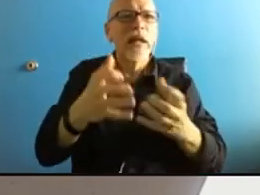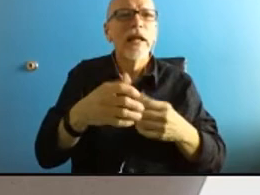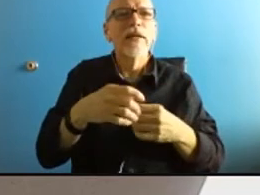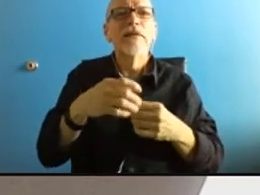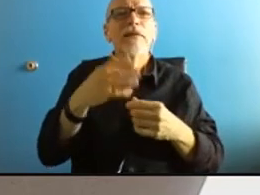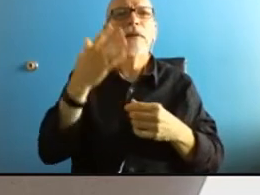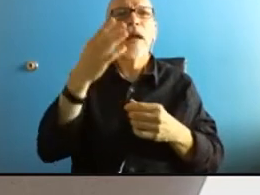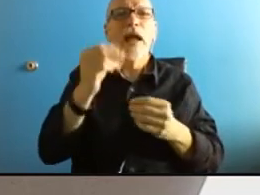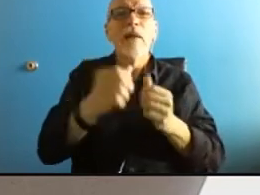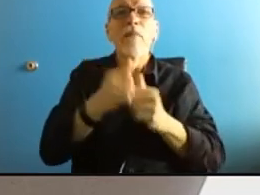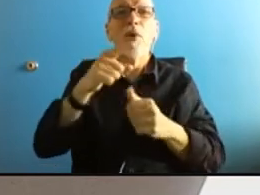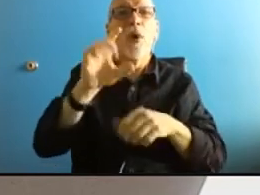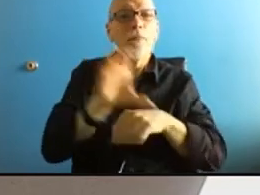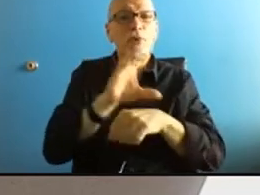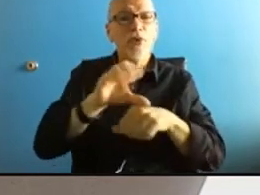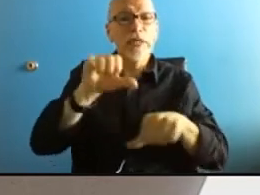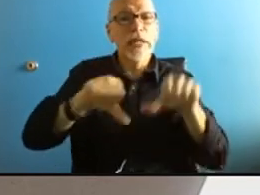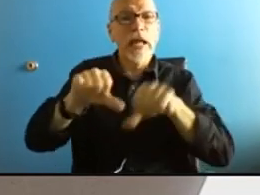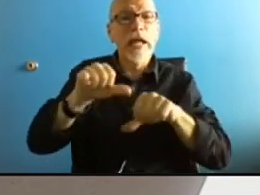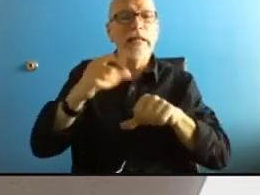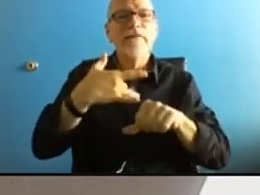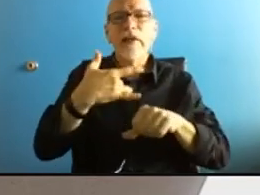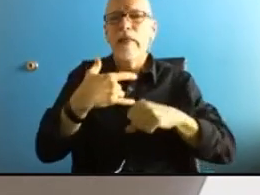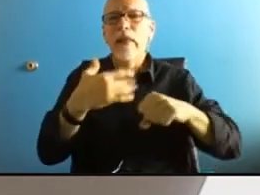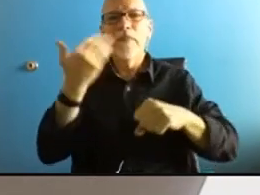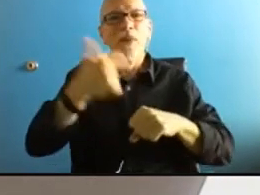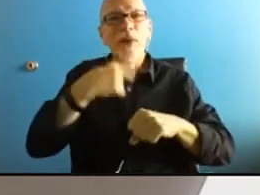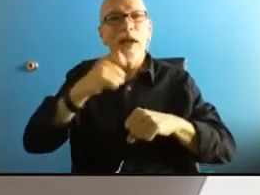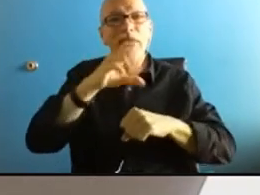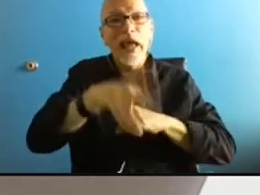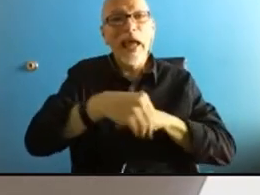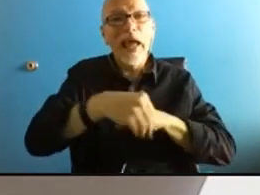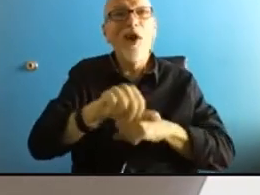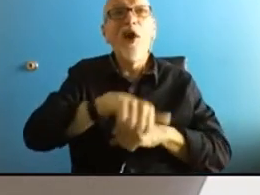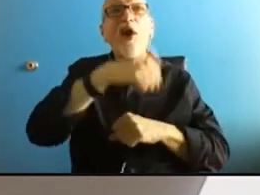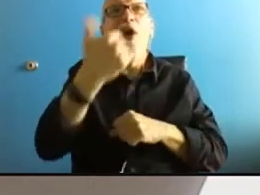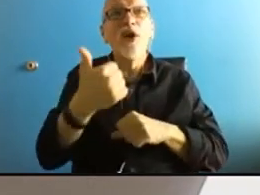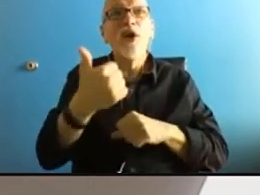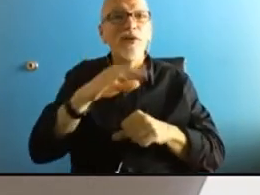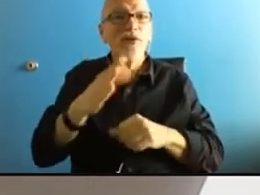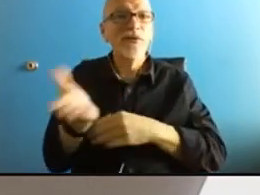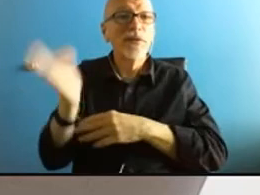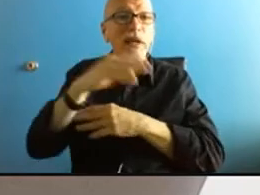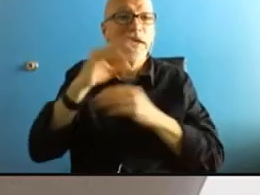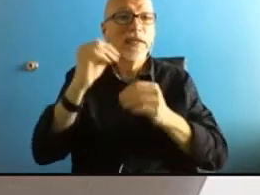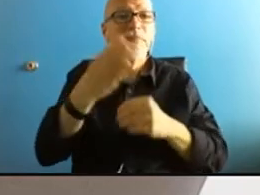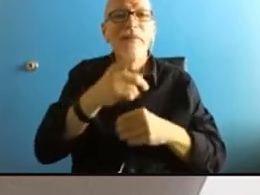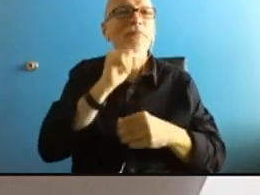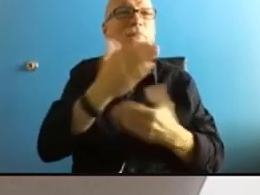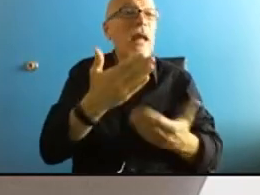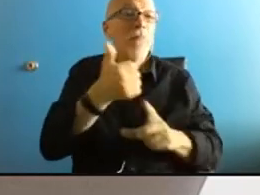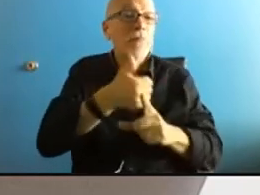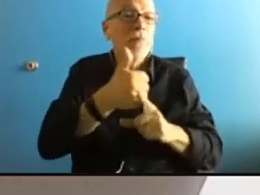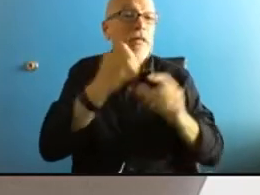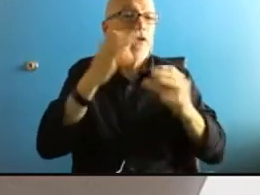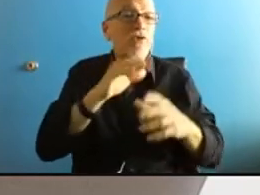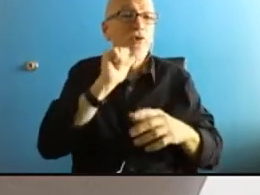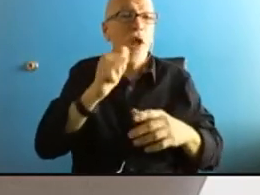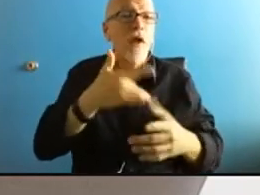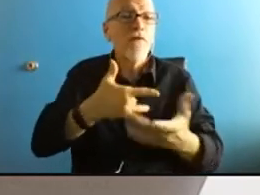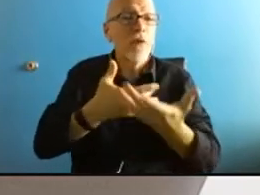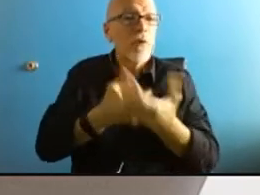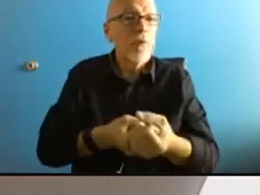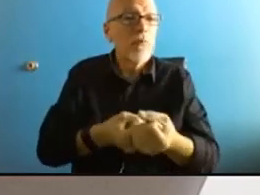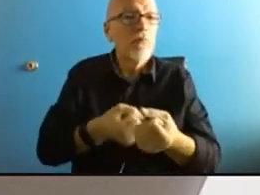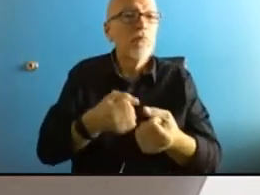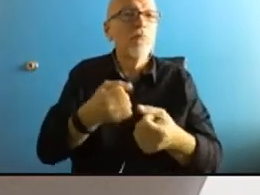computer science, because it's another thing that we have to add into what we're doing. They may not have the level of comfortability to do it. They